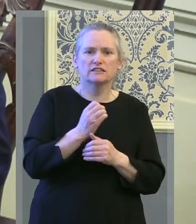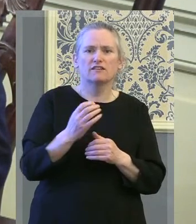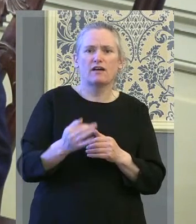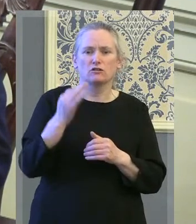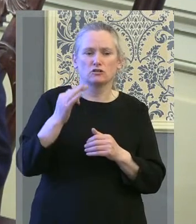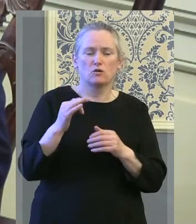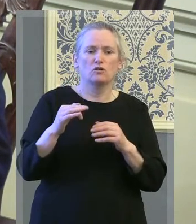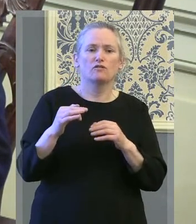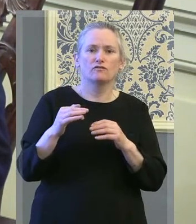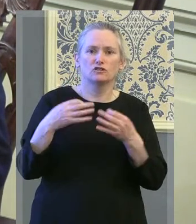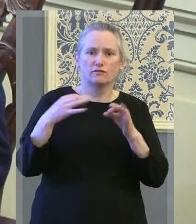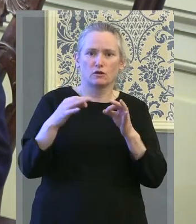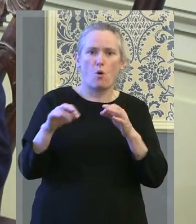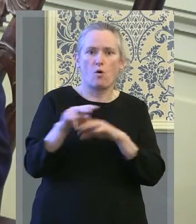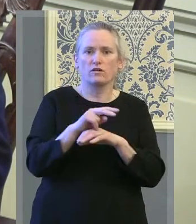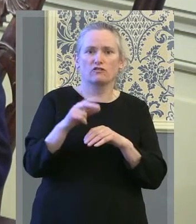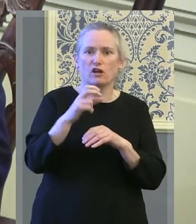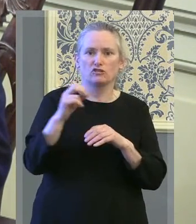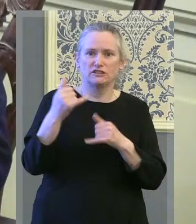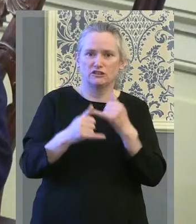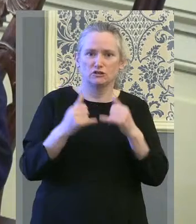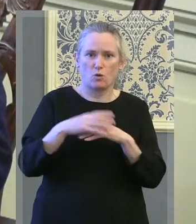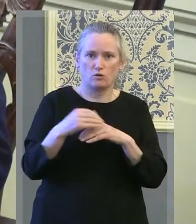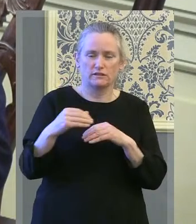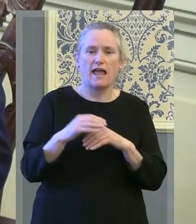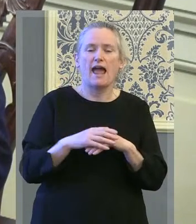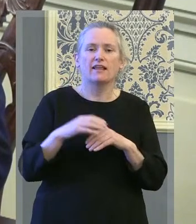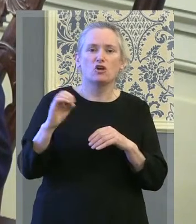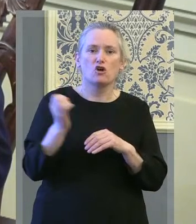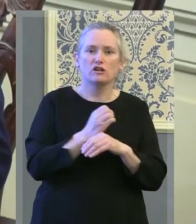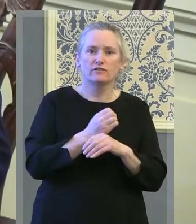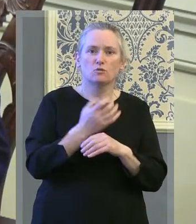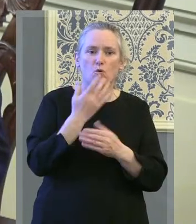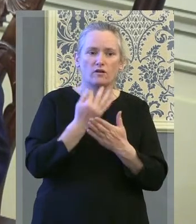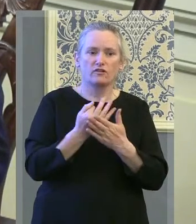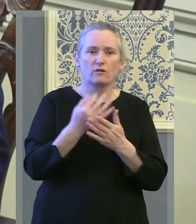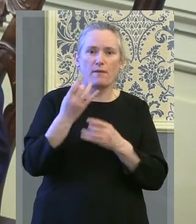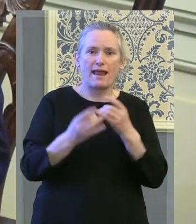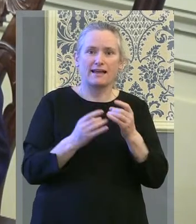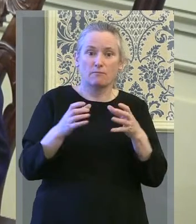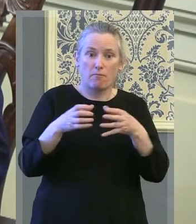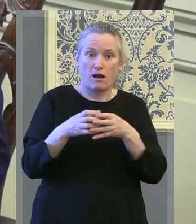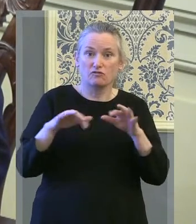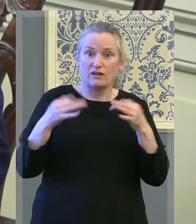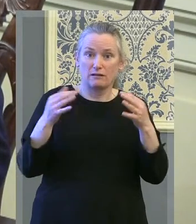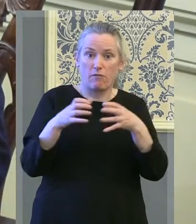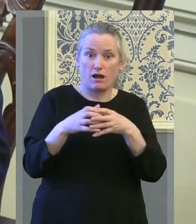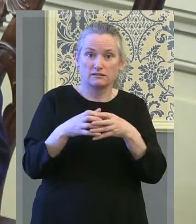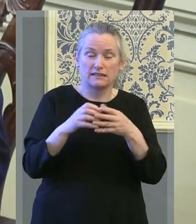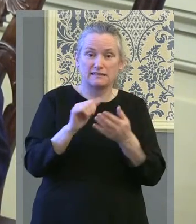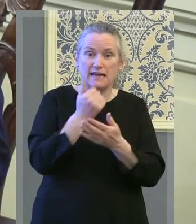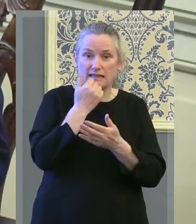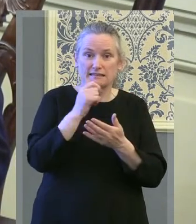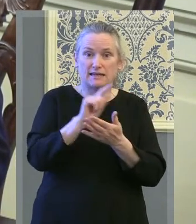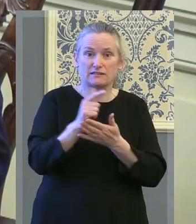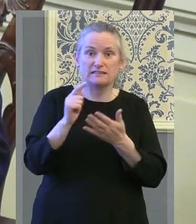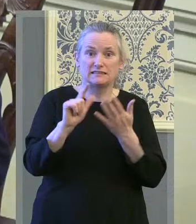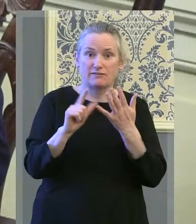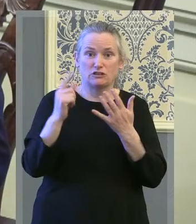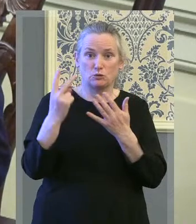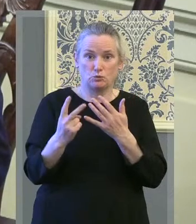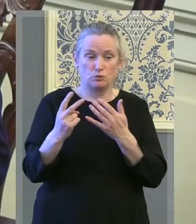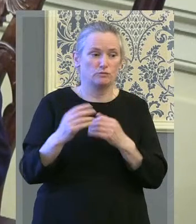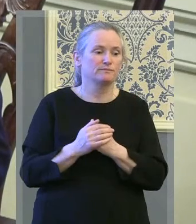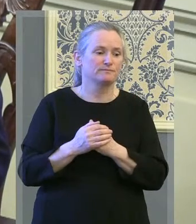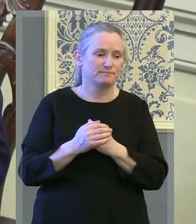over 300 years old, and the earliest Waterford-made freedom box we have dates to 1772. The certificate